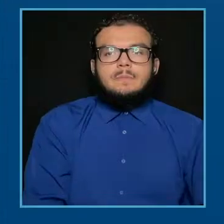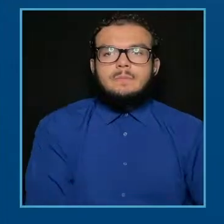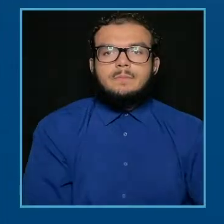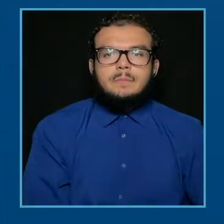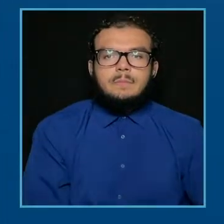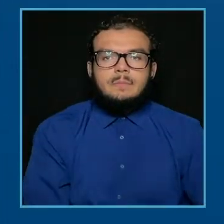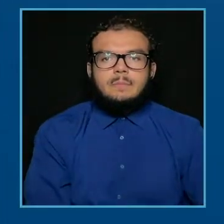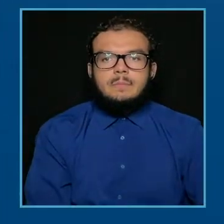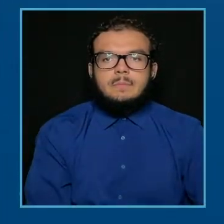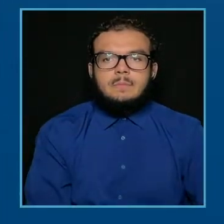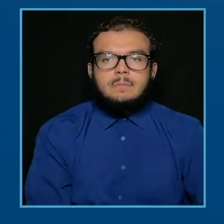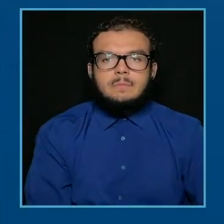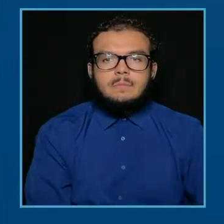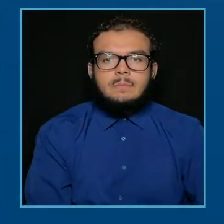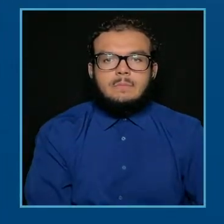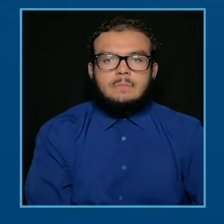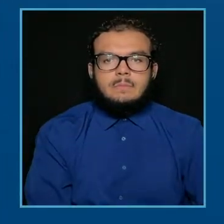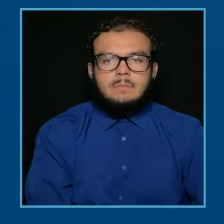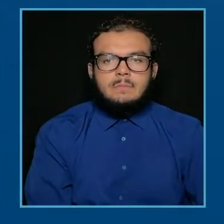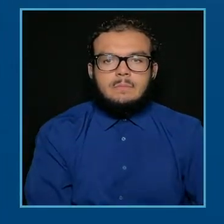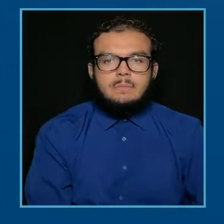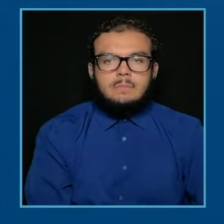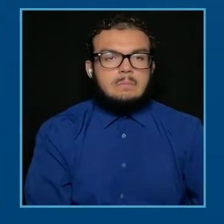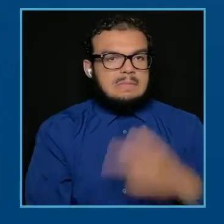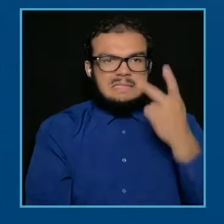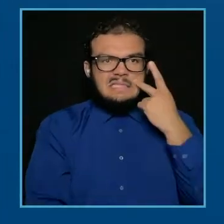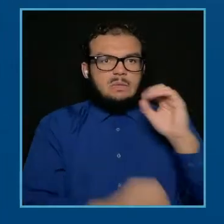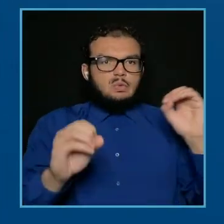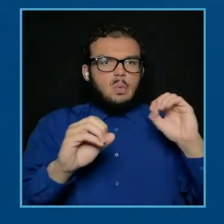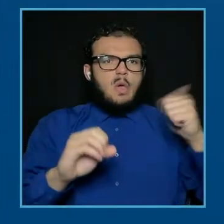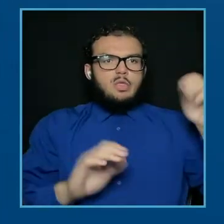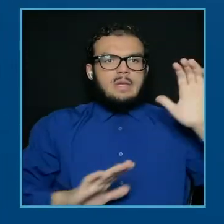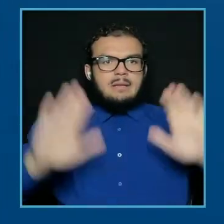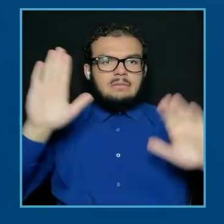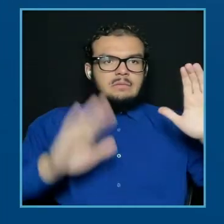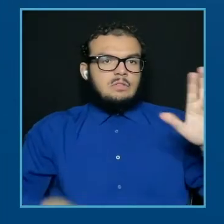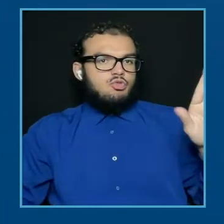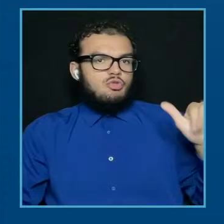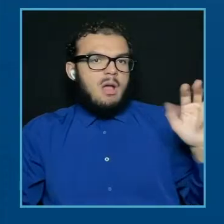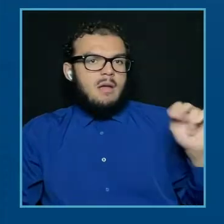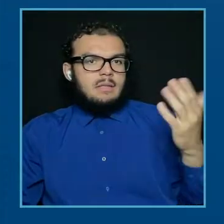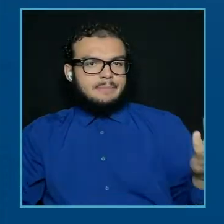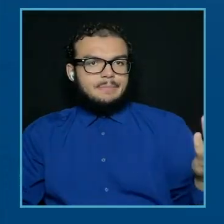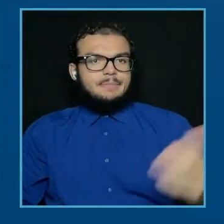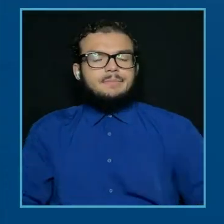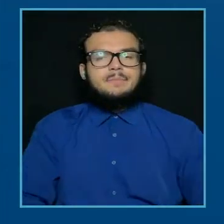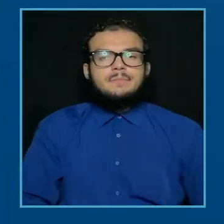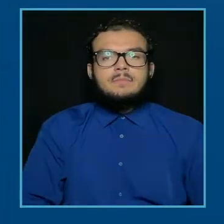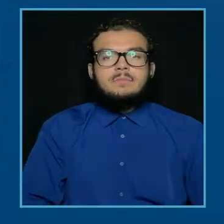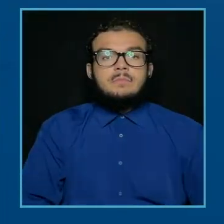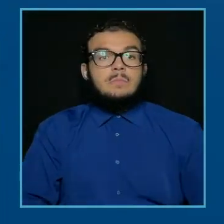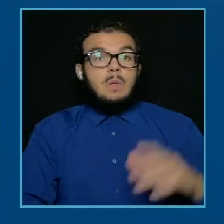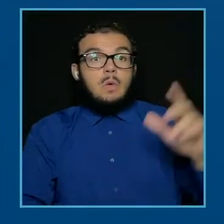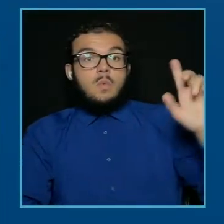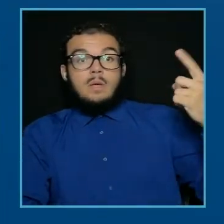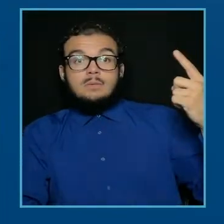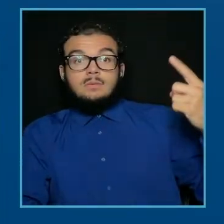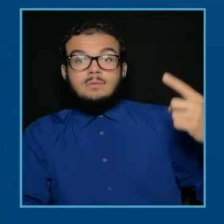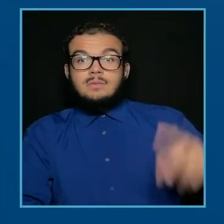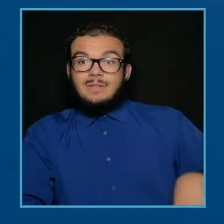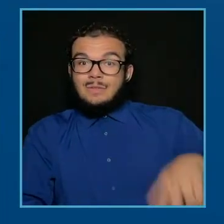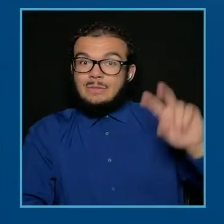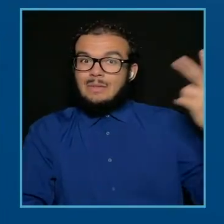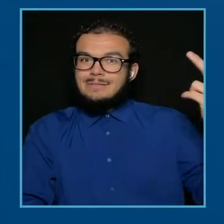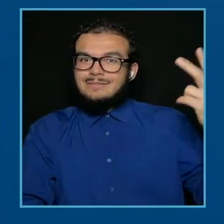Okay, thank you. I see no other hands, and Ryan? Your way. Going once, going twice.